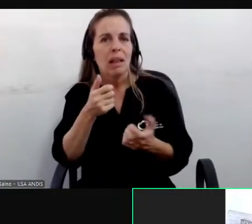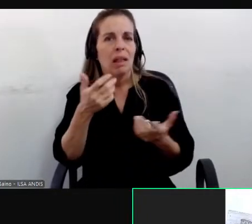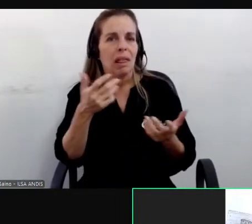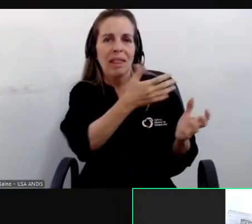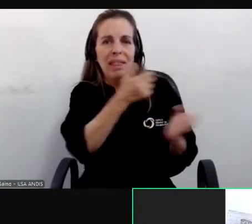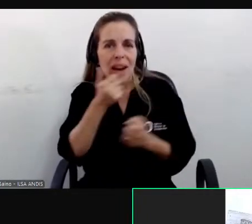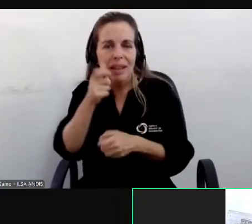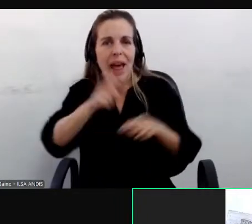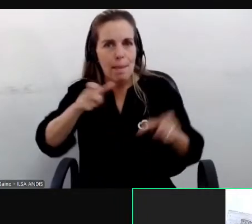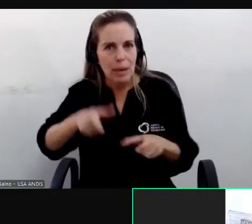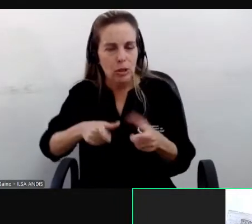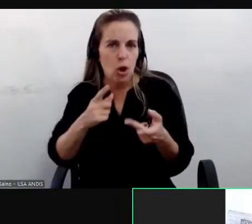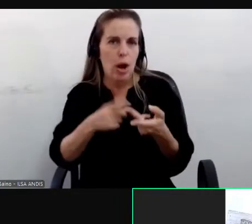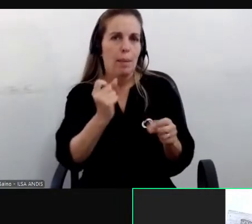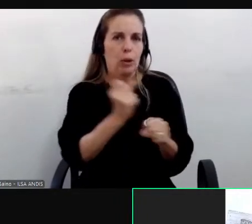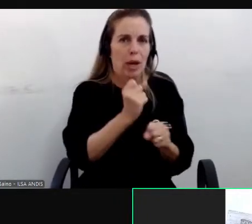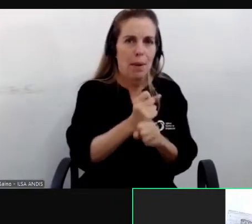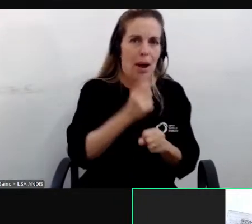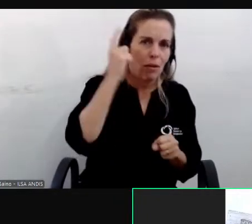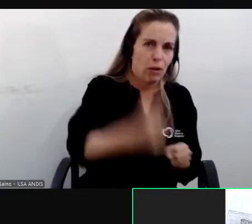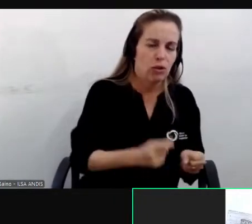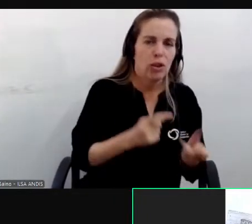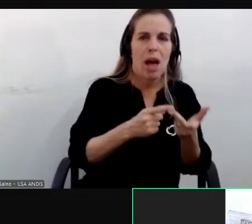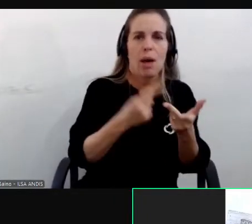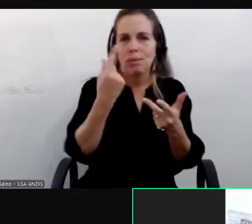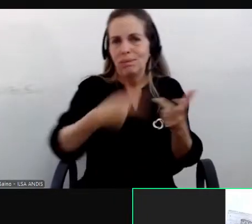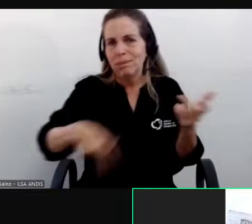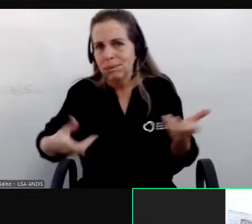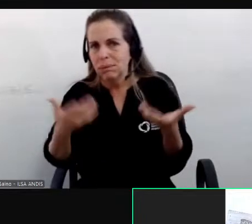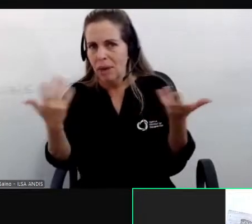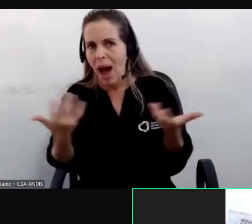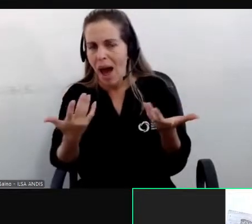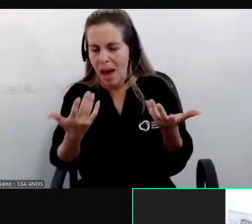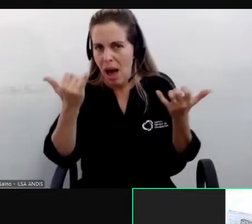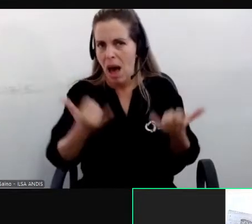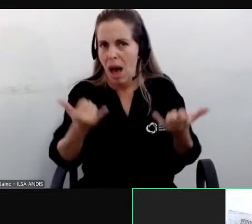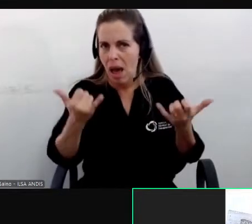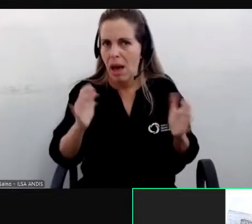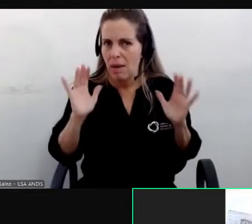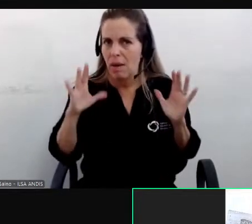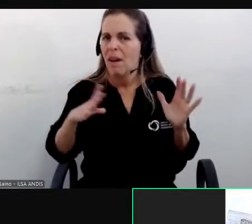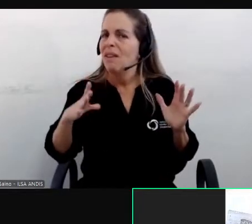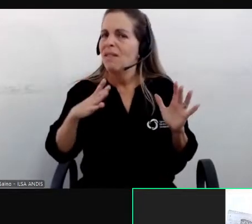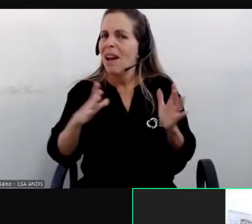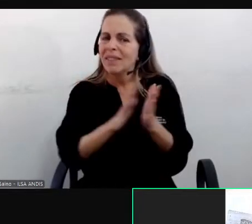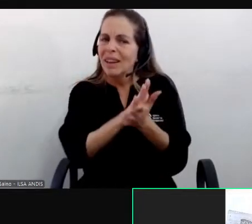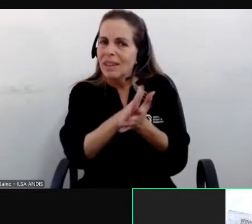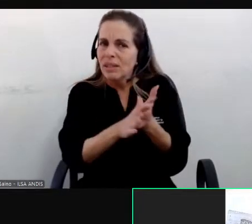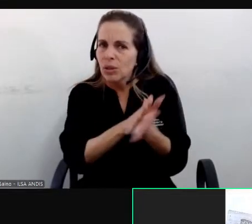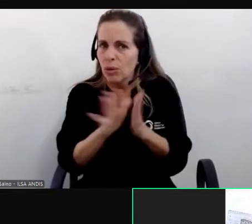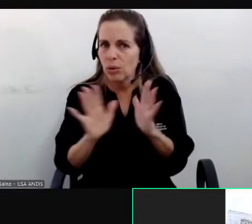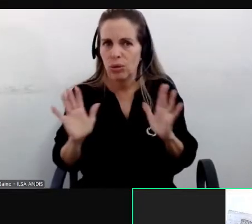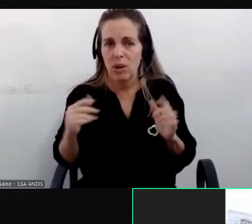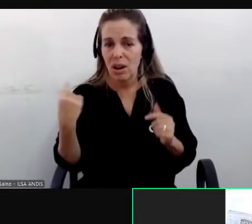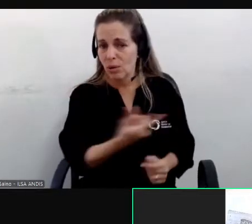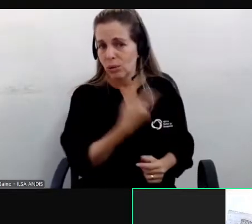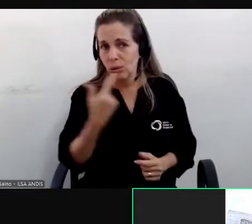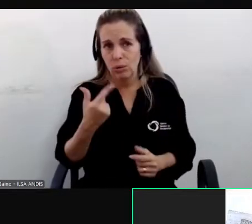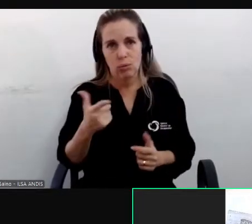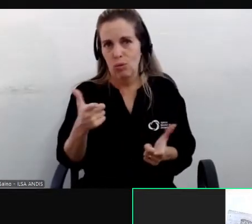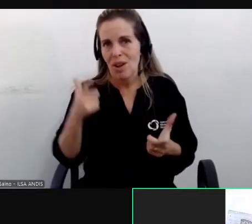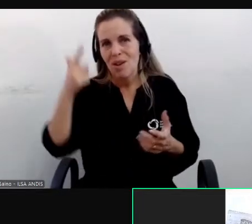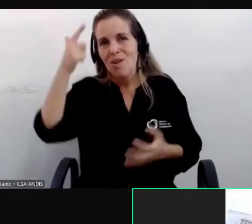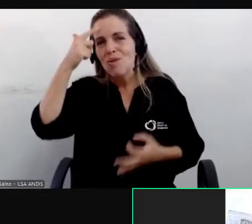several international treaties and instruments prohibiting human trafficking and forced labor. But we have not